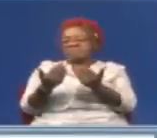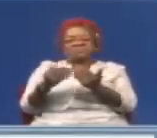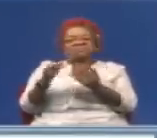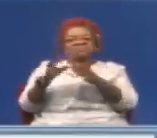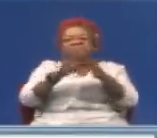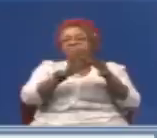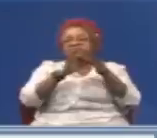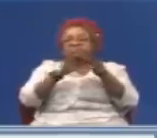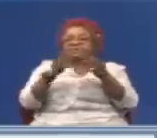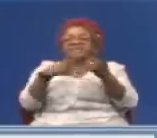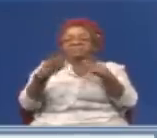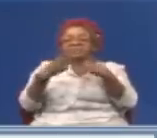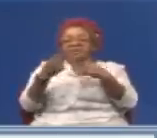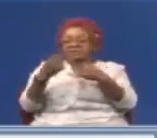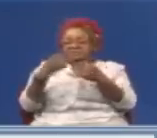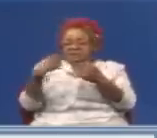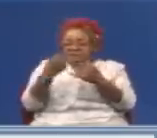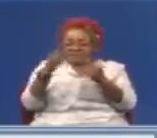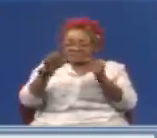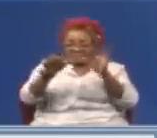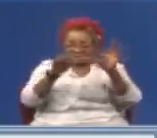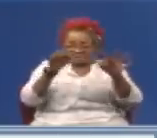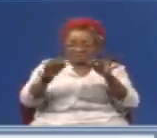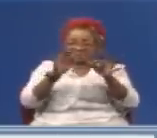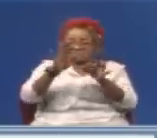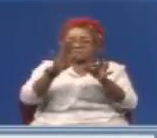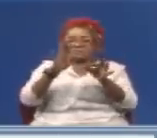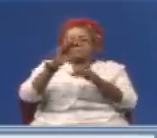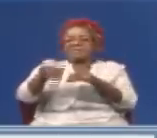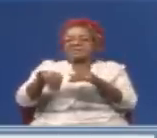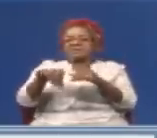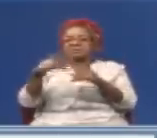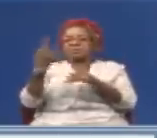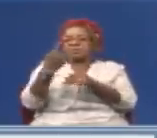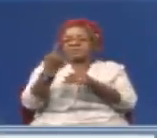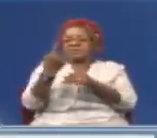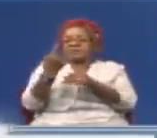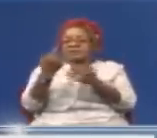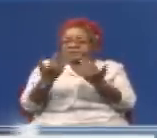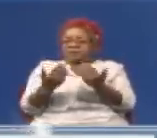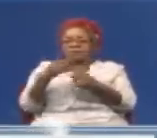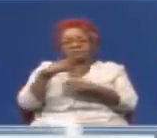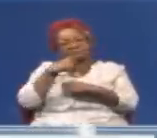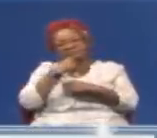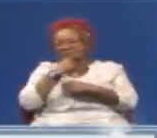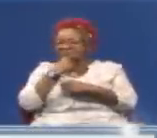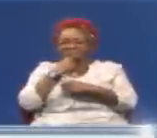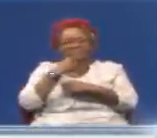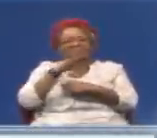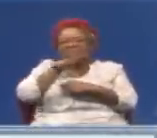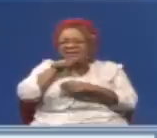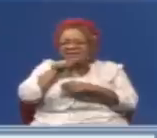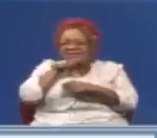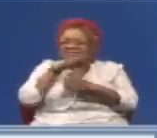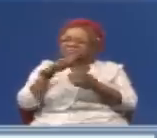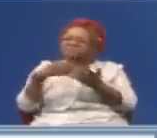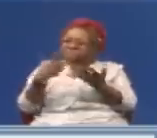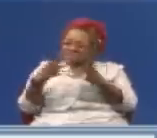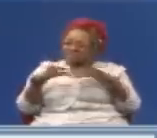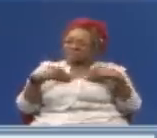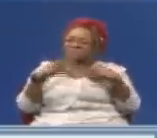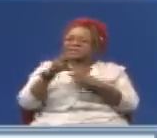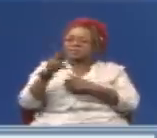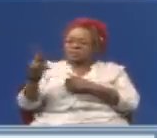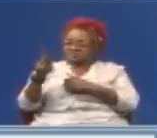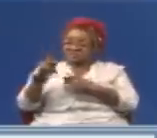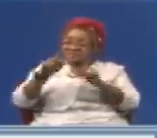only parliamentarians into its seven-member task force has set tongues wagging. Has Raila Odinga technically given in to the Kenya Kwanza